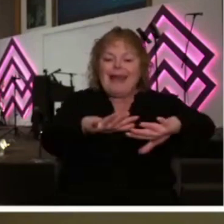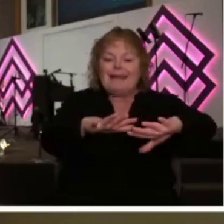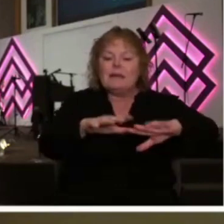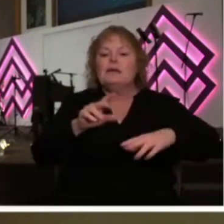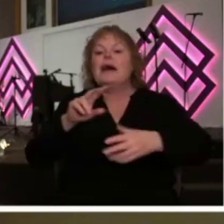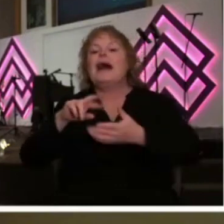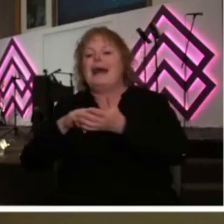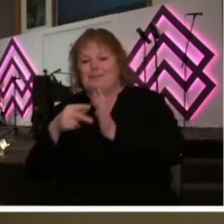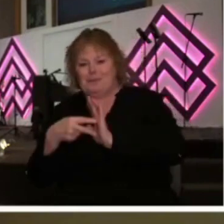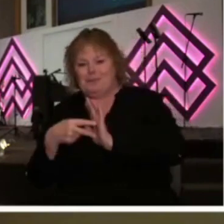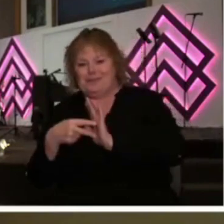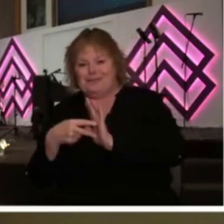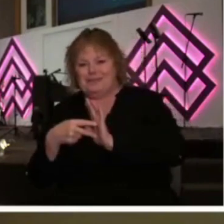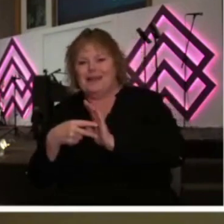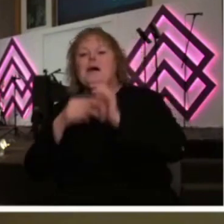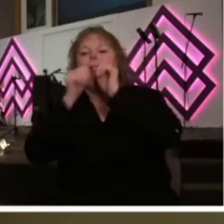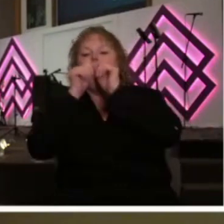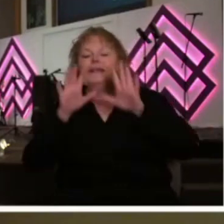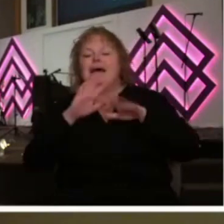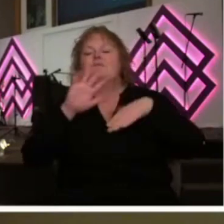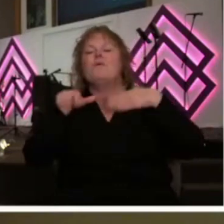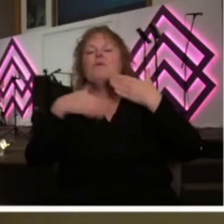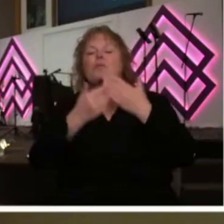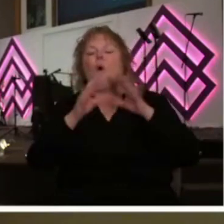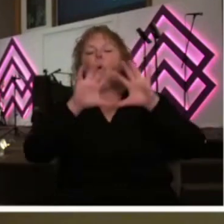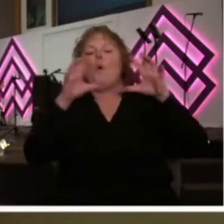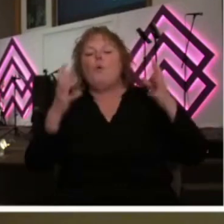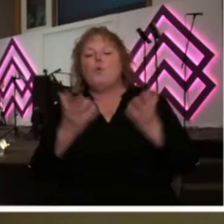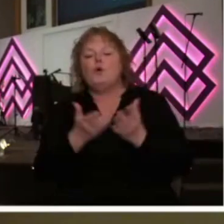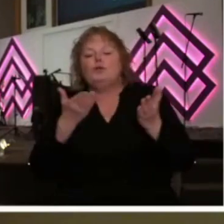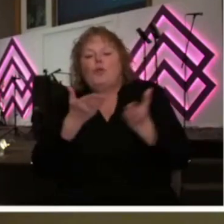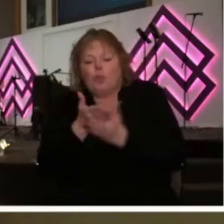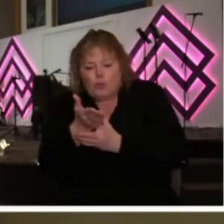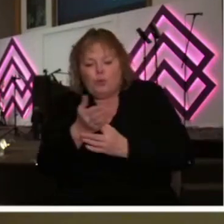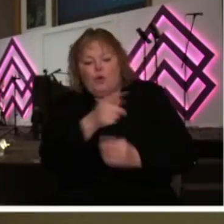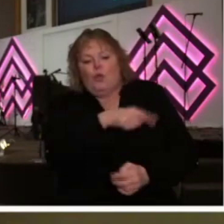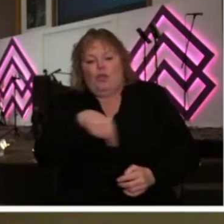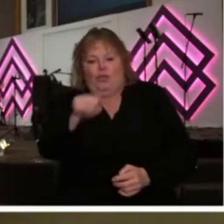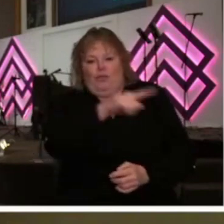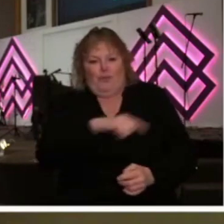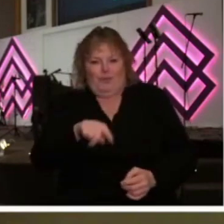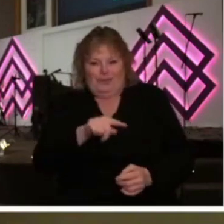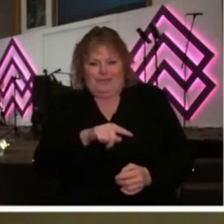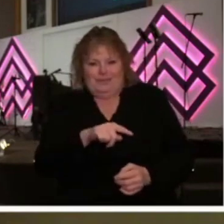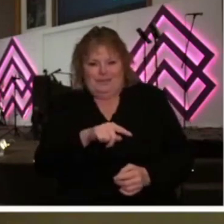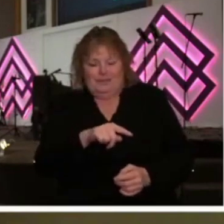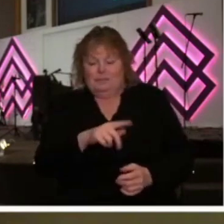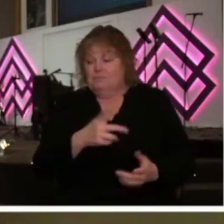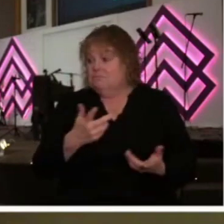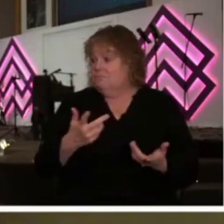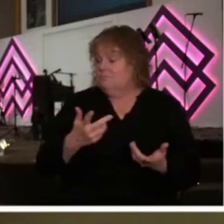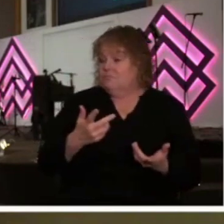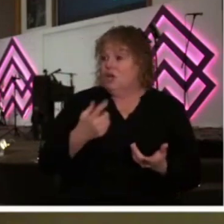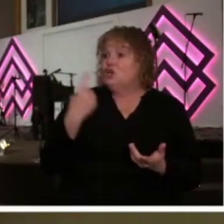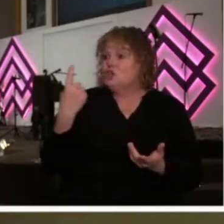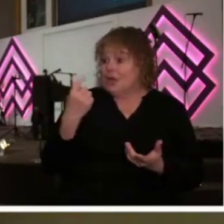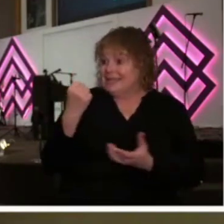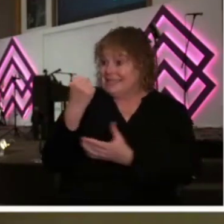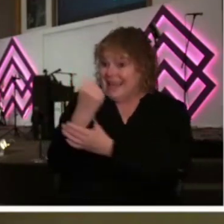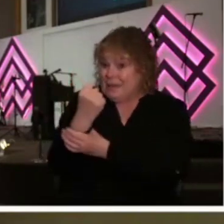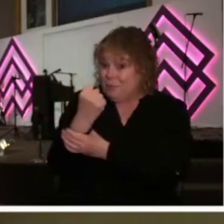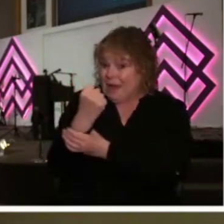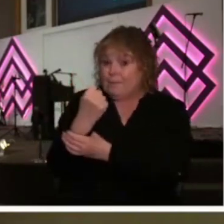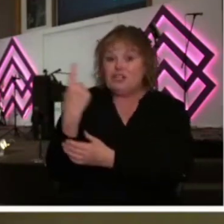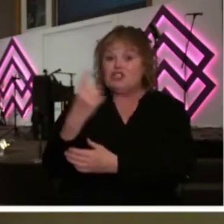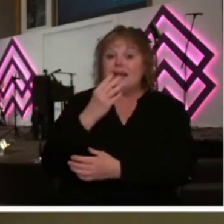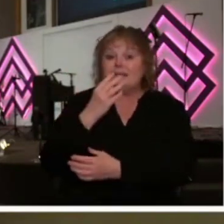about a purpose, to bless the whole world through them. So this isn't just about Abraham, and it's not just about